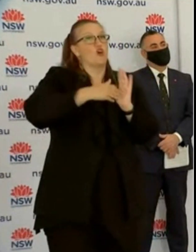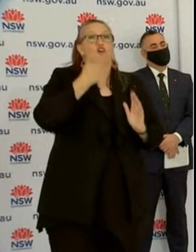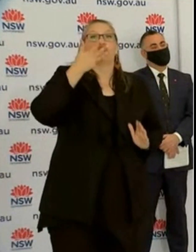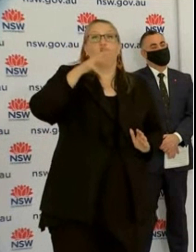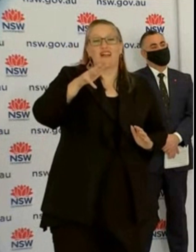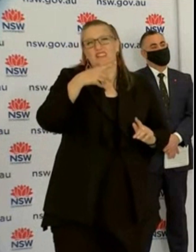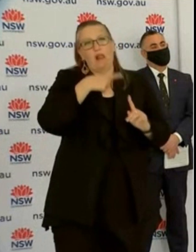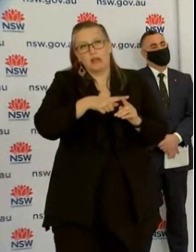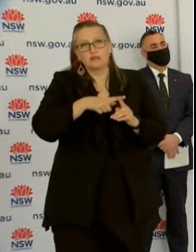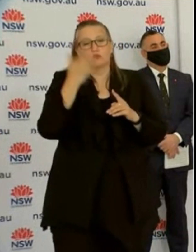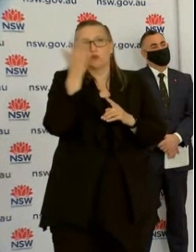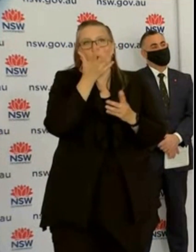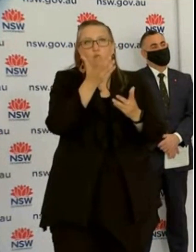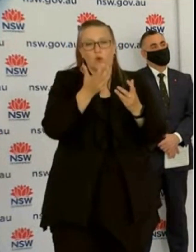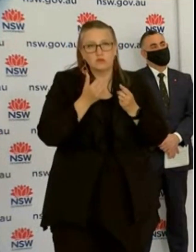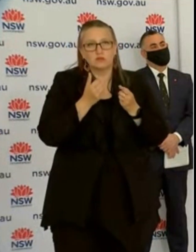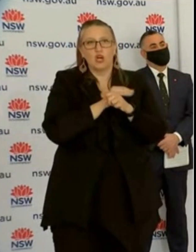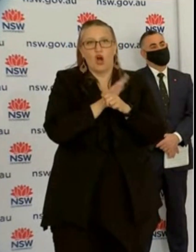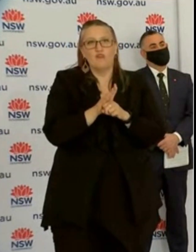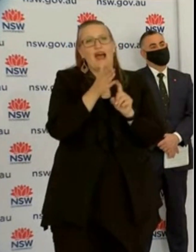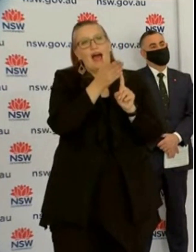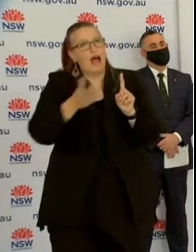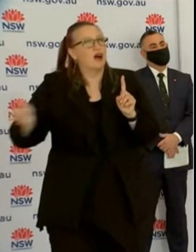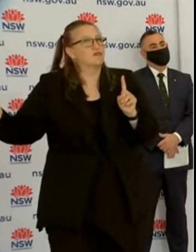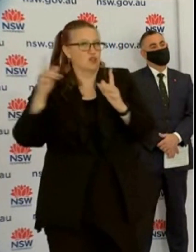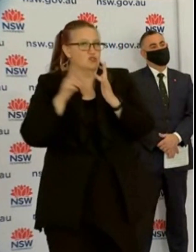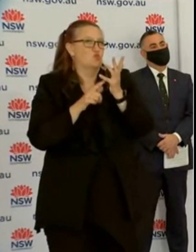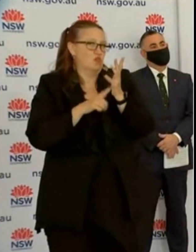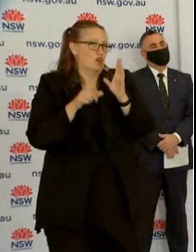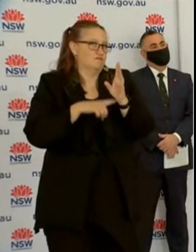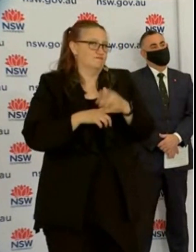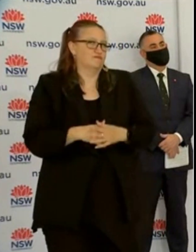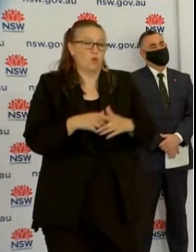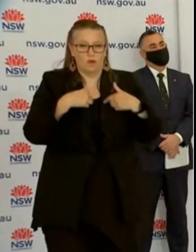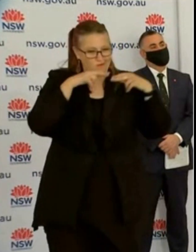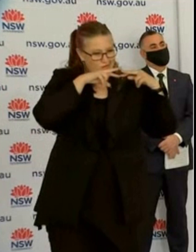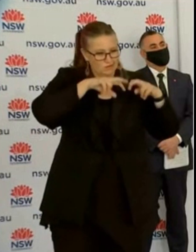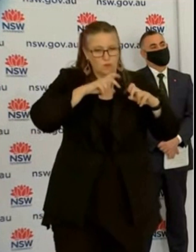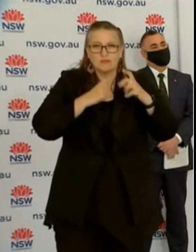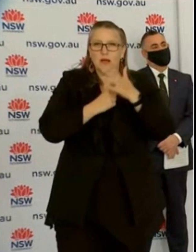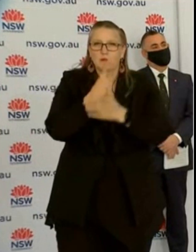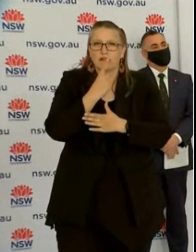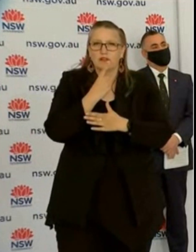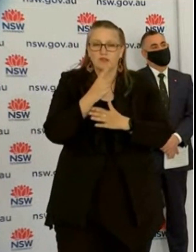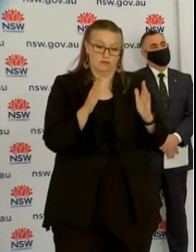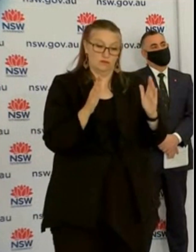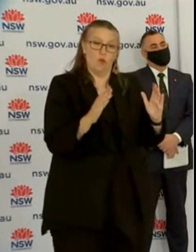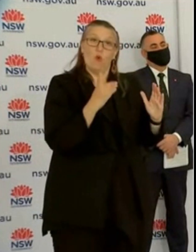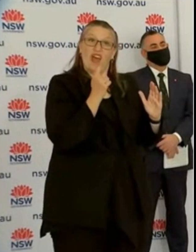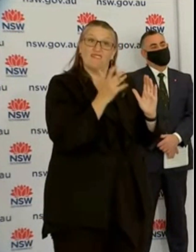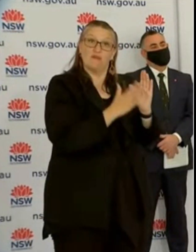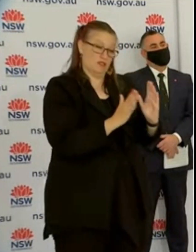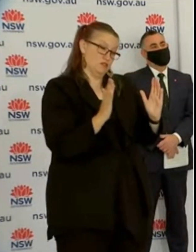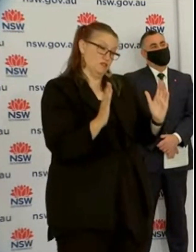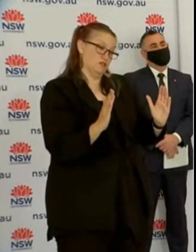of looking very closely at what settings schools had at the time that a case was introduced. We know from the first 51 schools